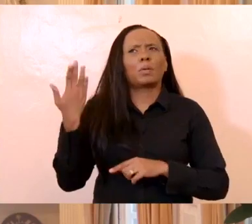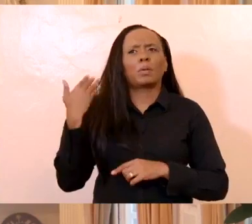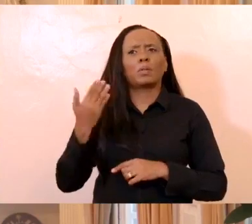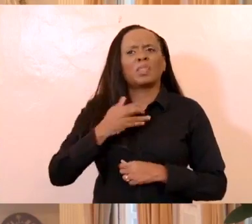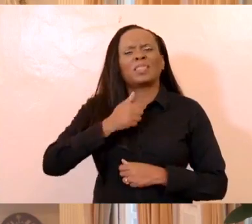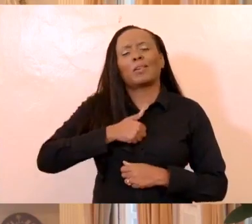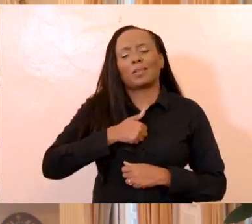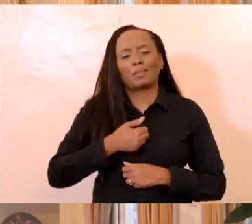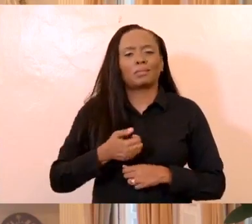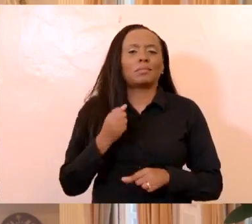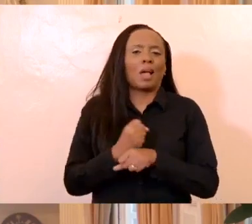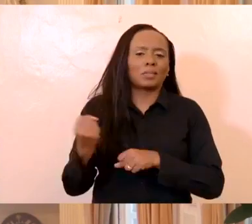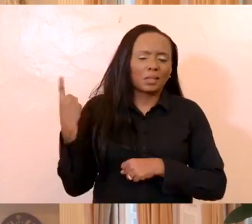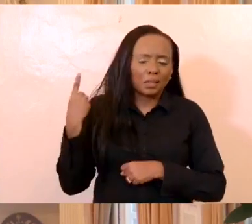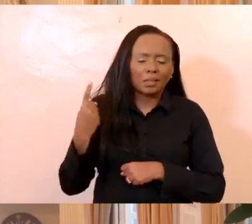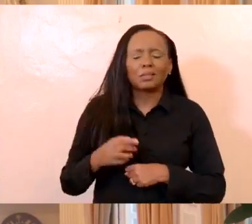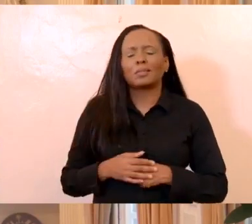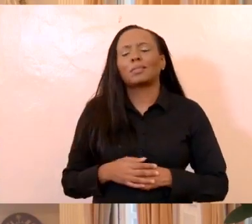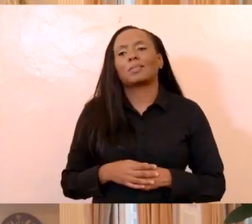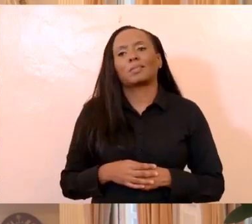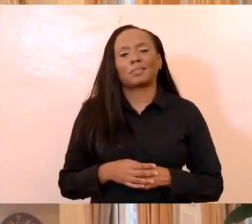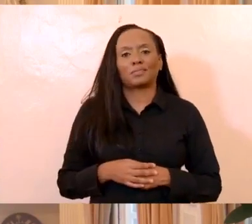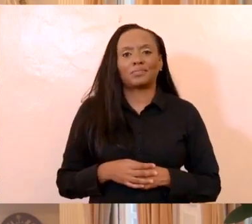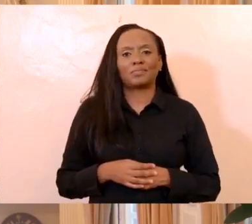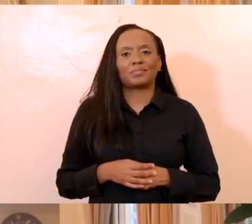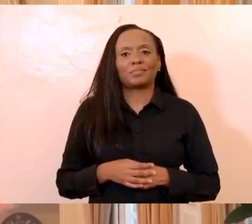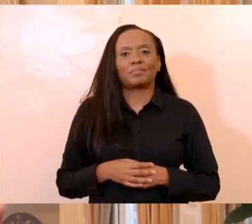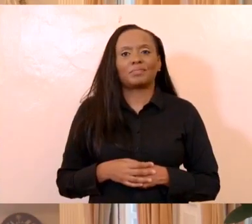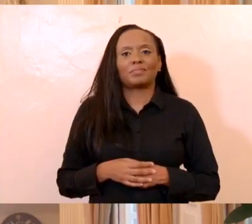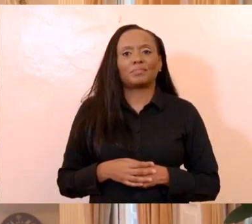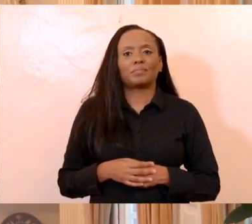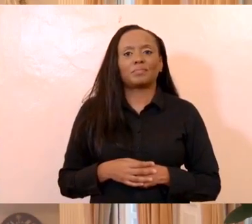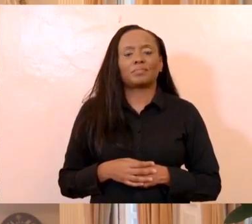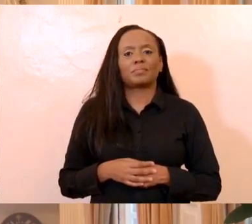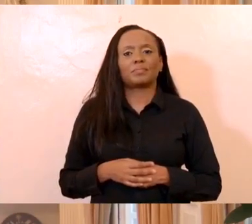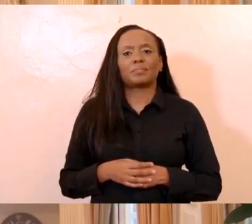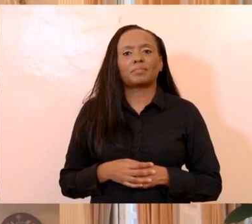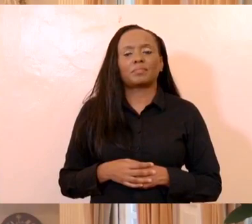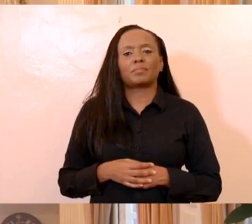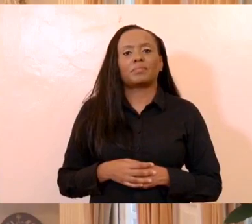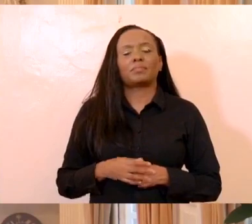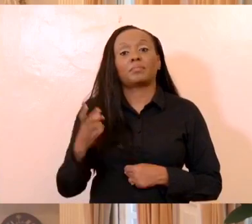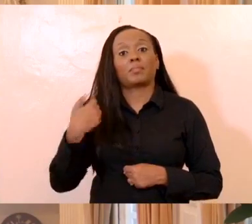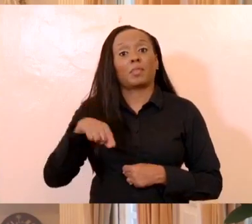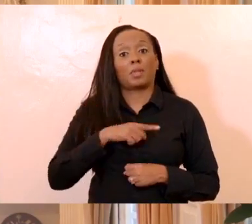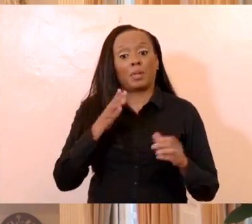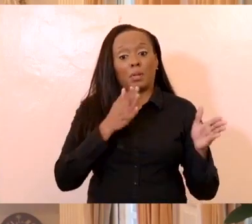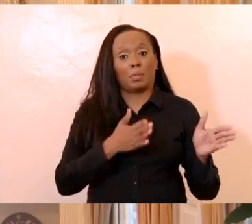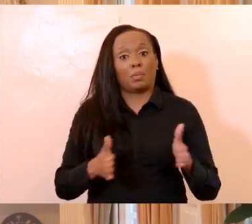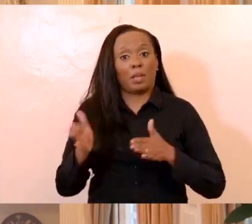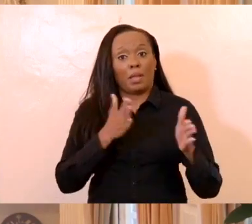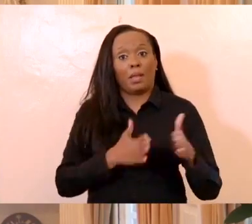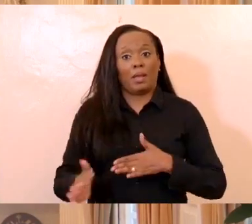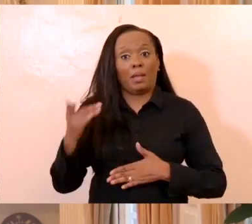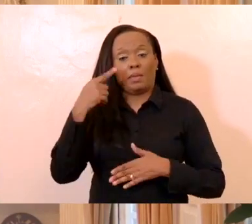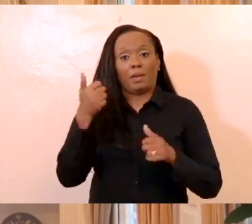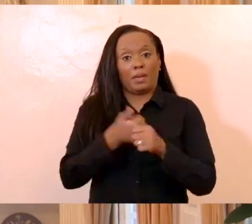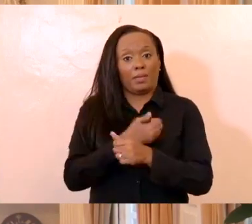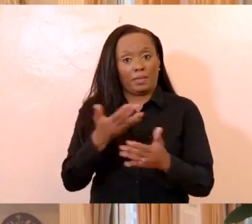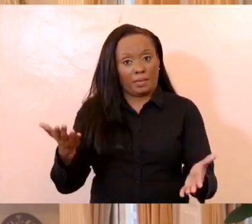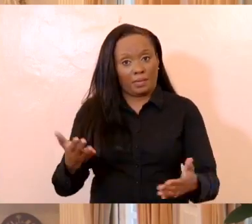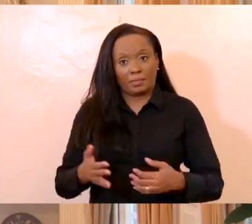last year, we planned for all eventualities. And the plan that we had